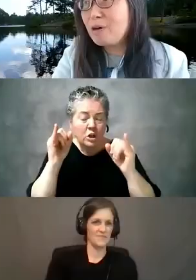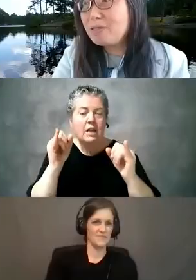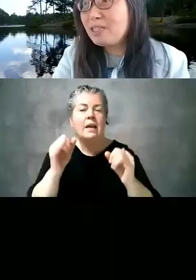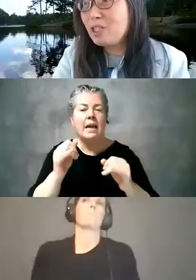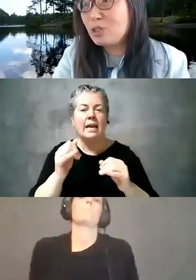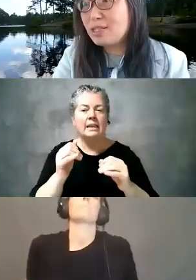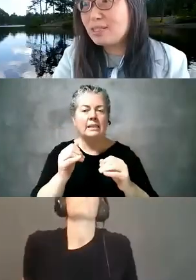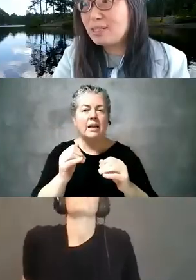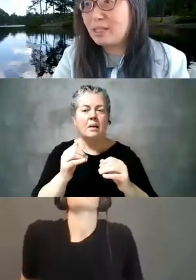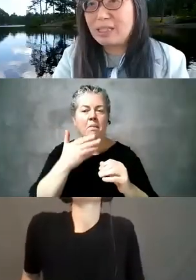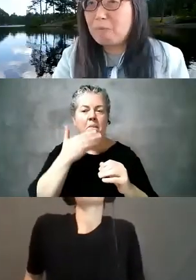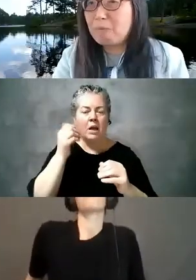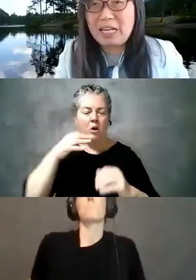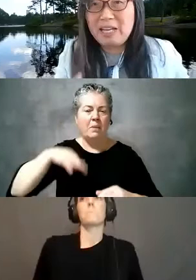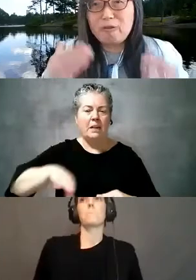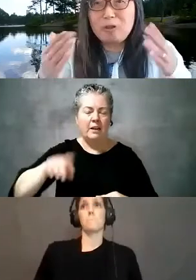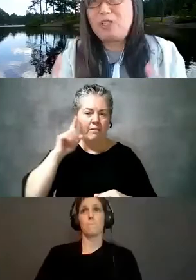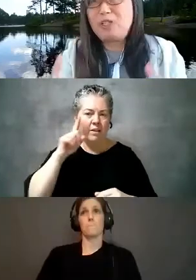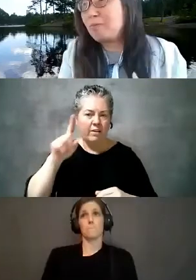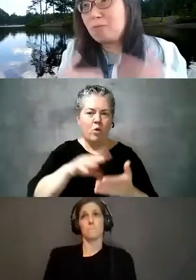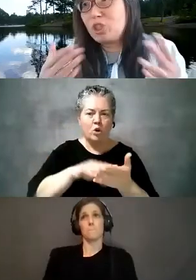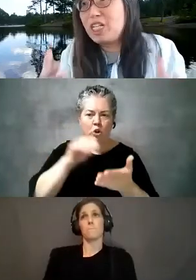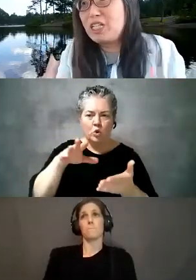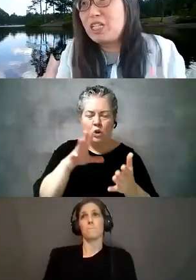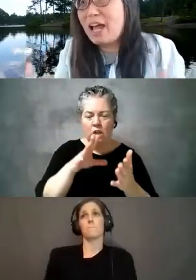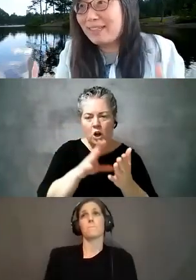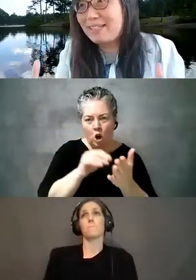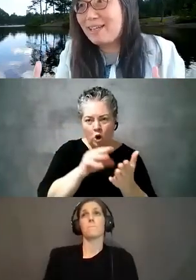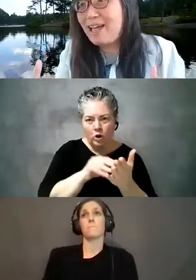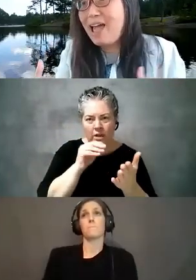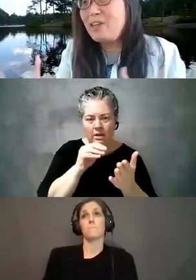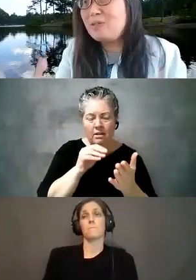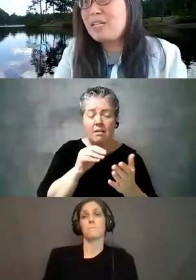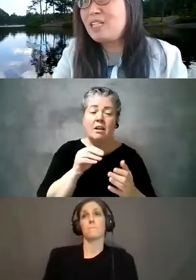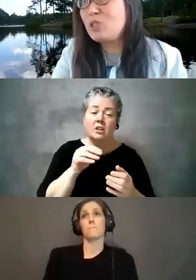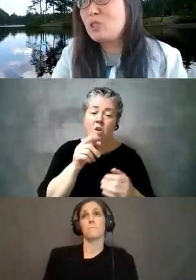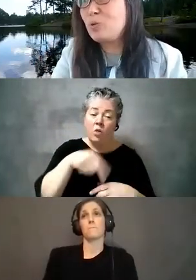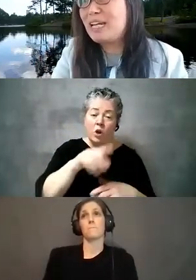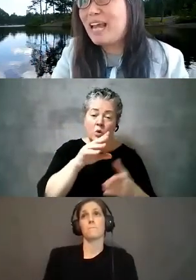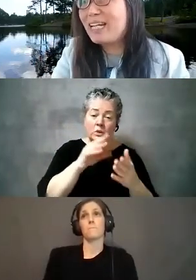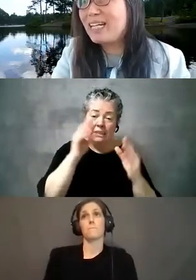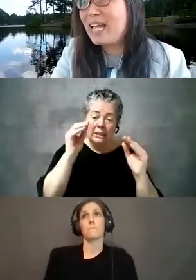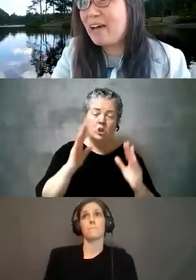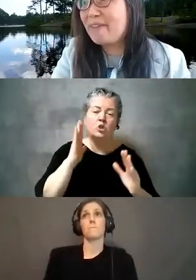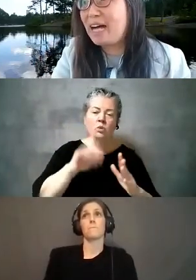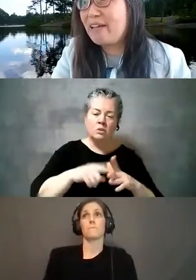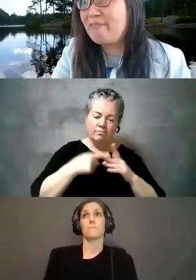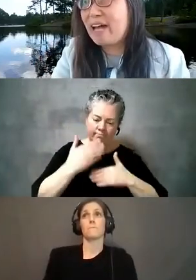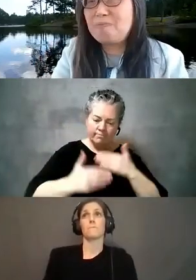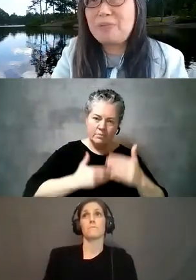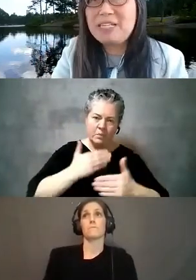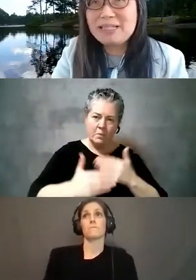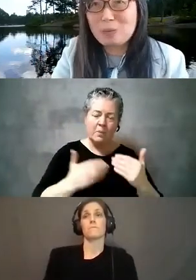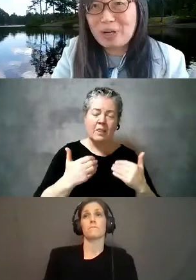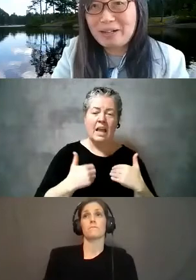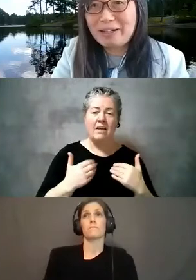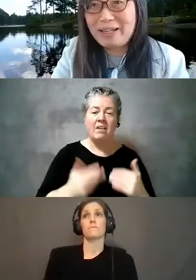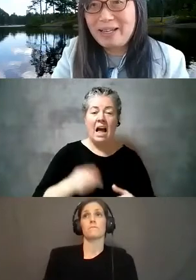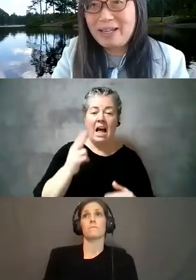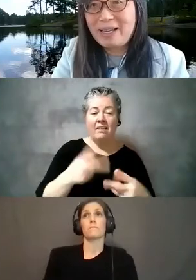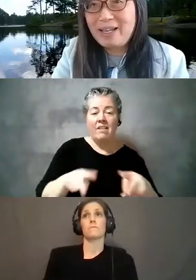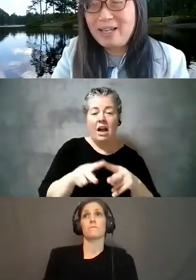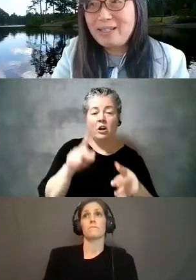for those teachers, their belief could be turned into practice. And those are teachers who would likely have a higher value B as